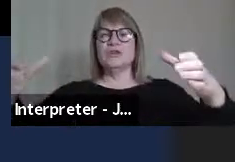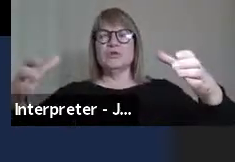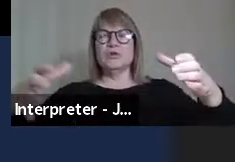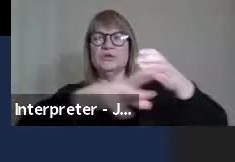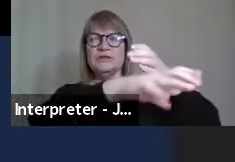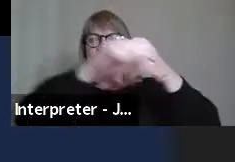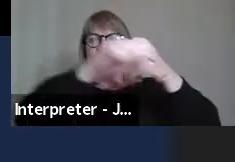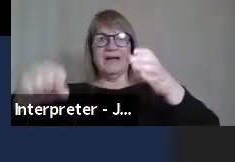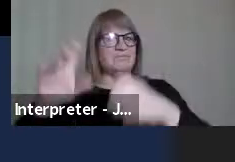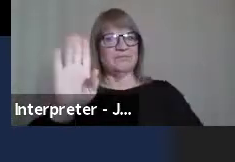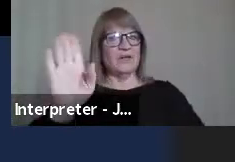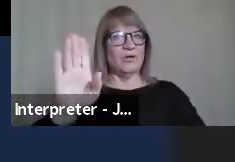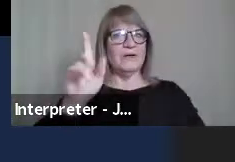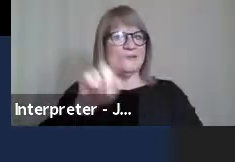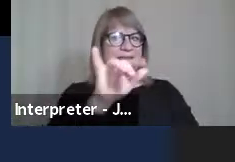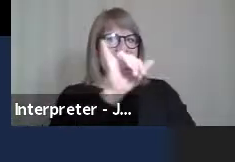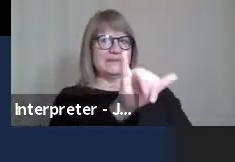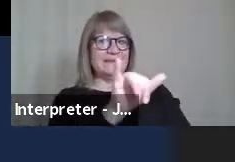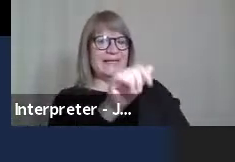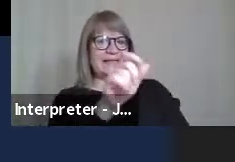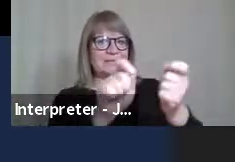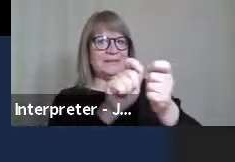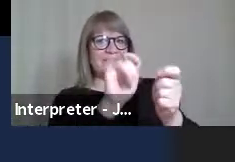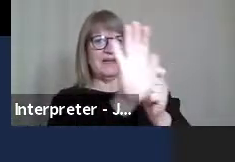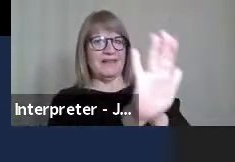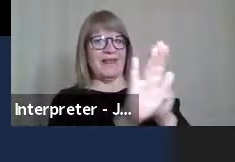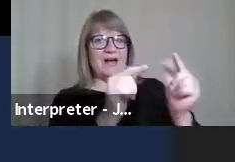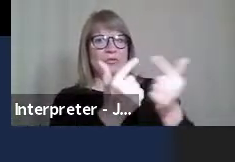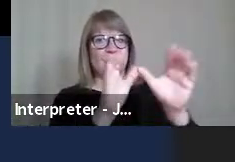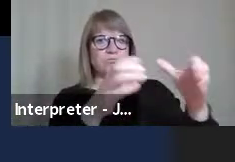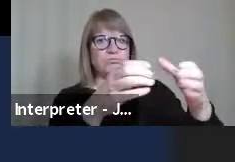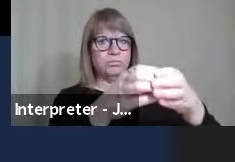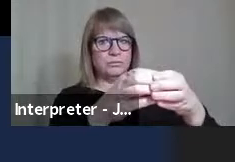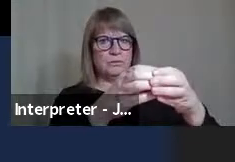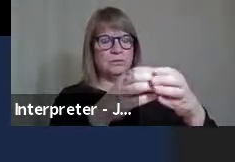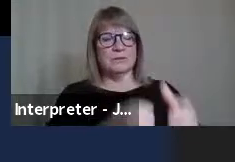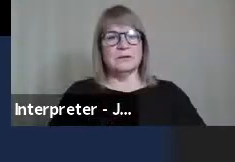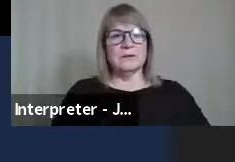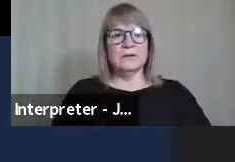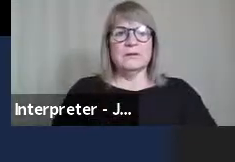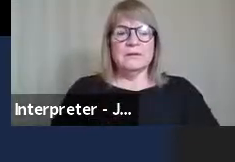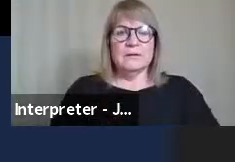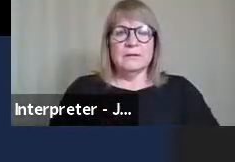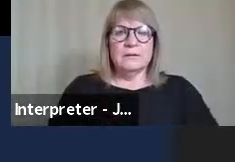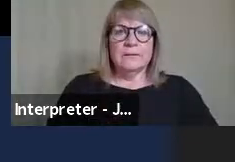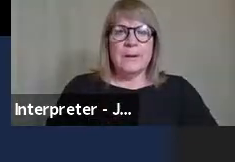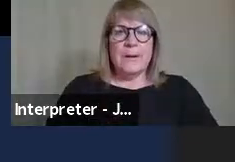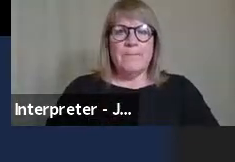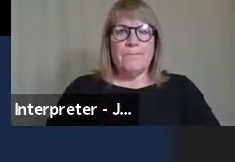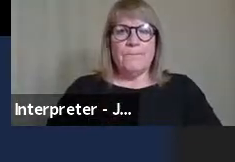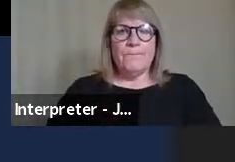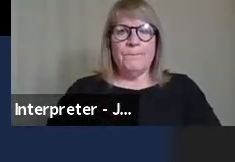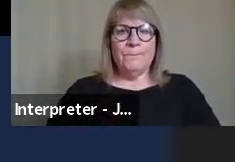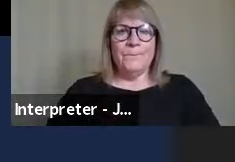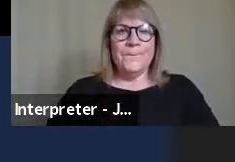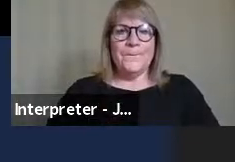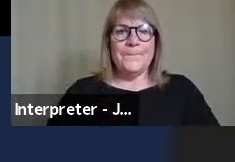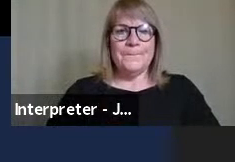but as amy wills will talk about needs to be discussed historically excavated historically and then also talked about currently